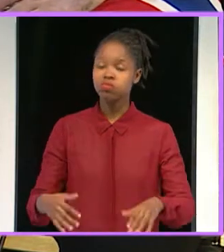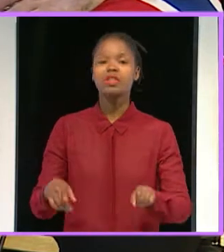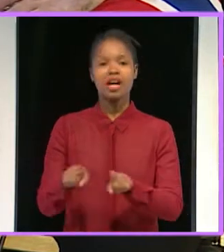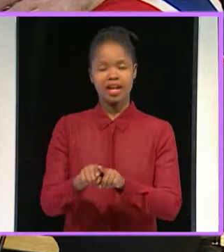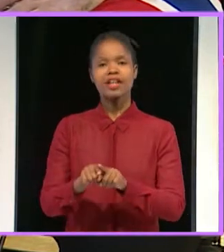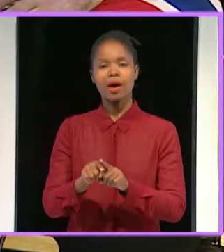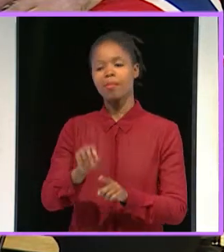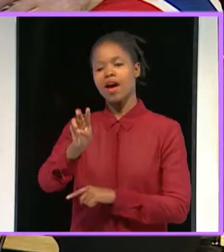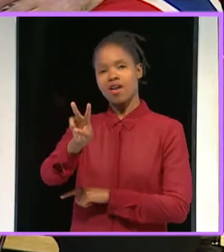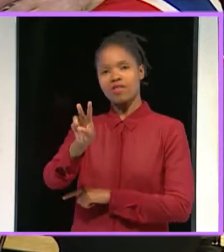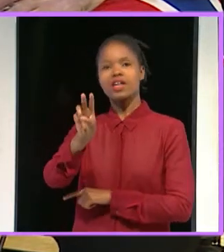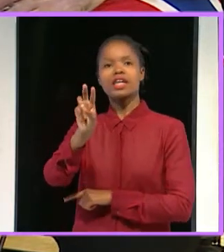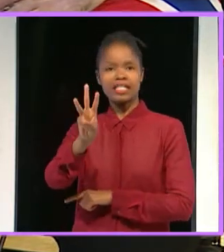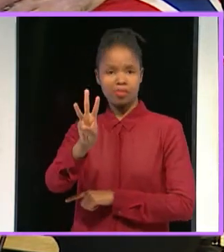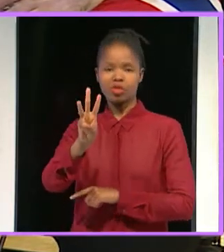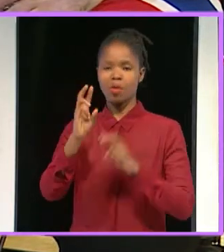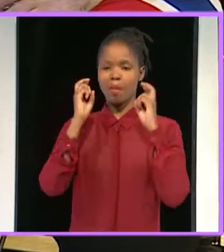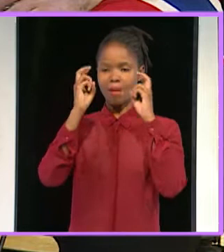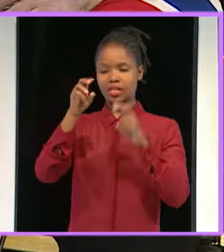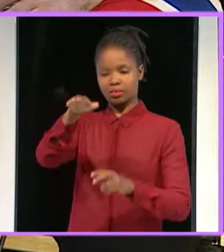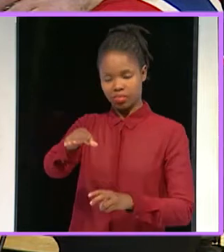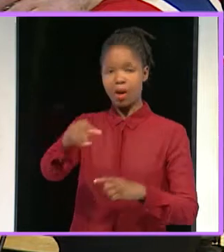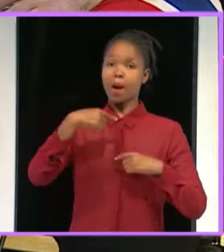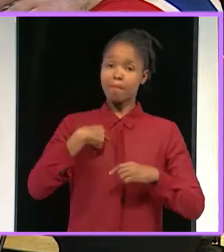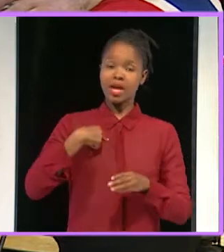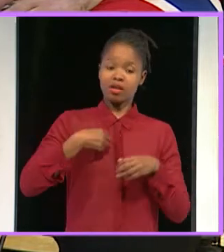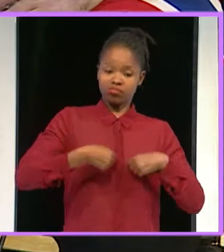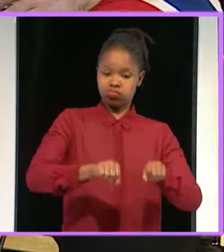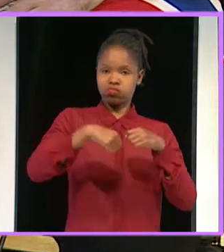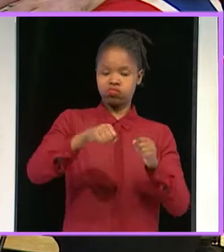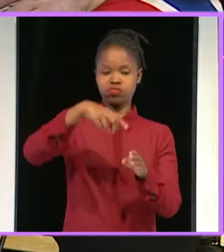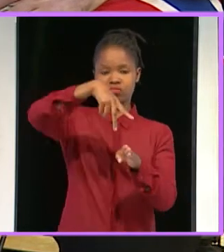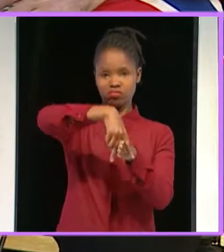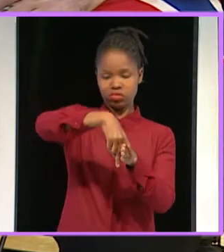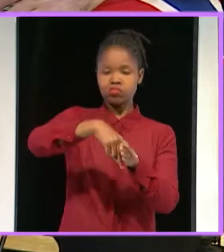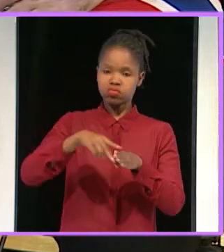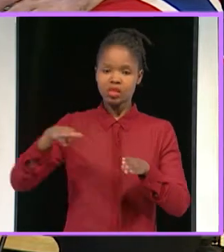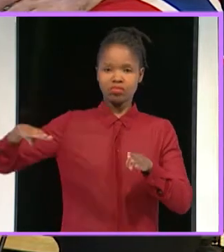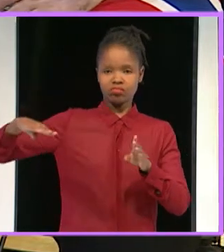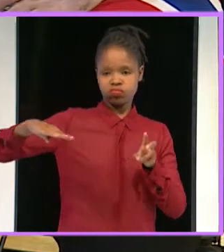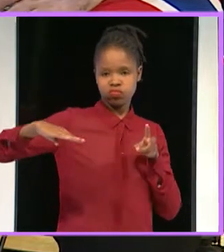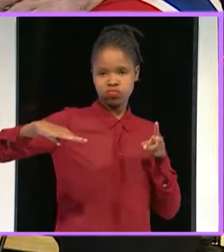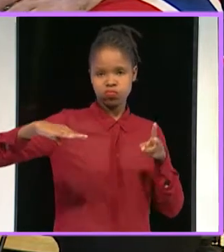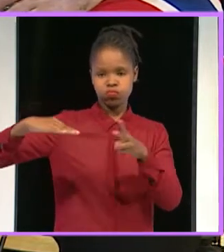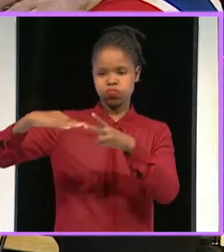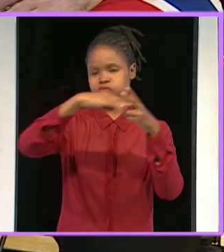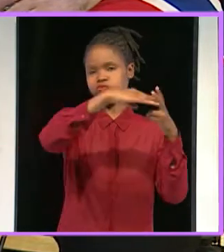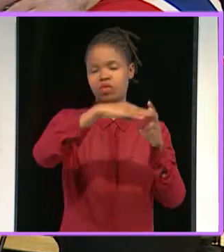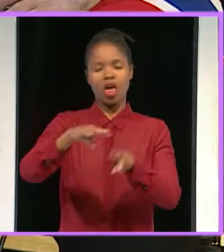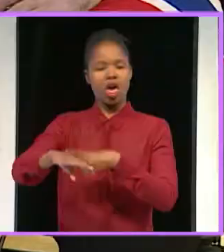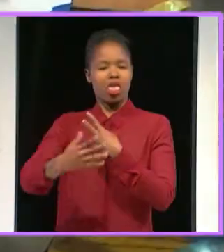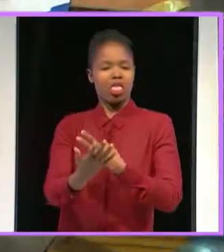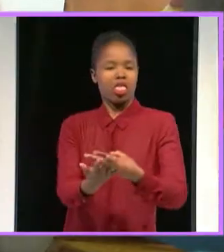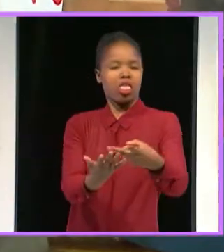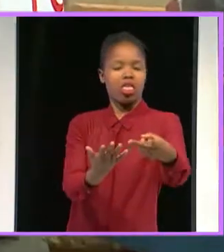VW Crafter bus. Took me off on my bike, and yeah. And then when I woke up again, I was in ICU.